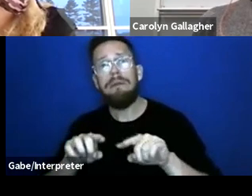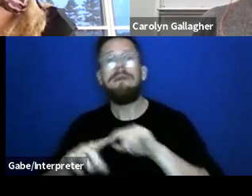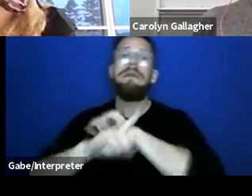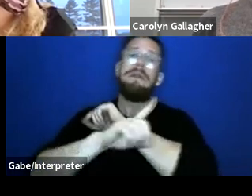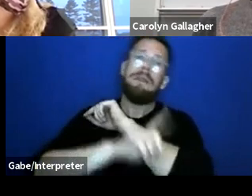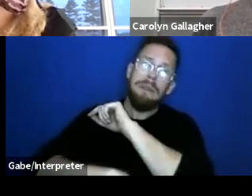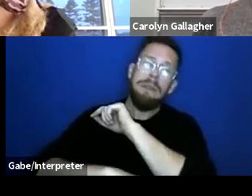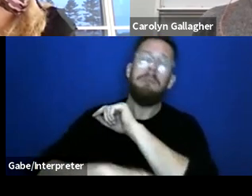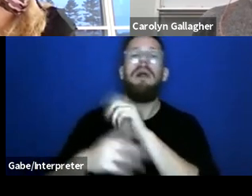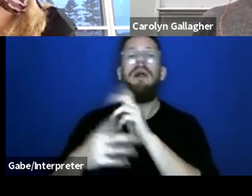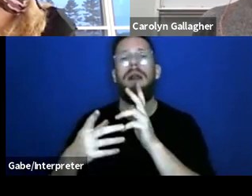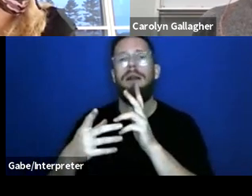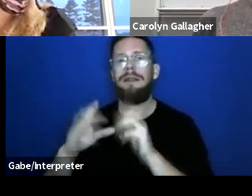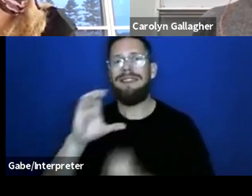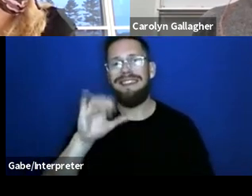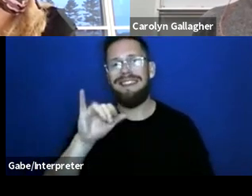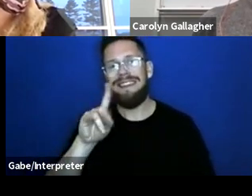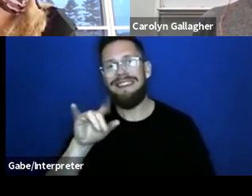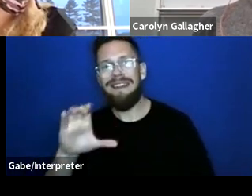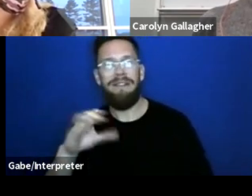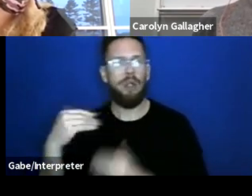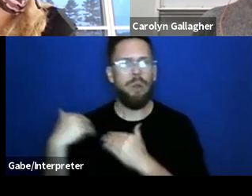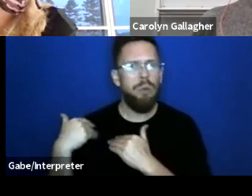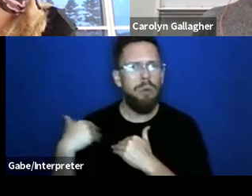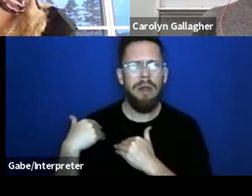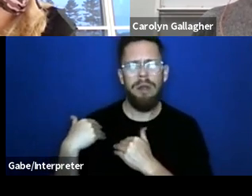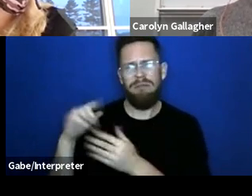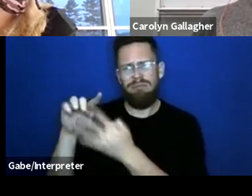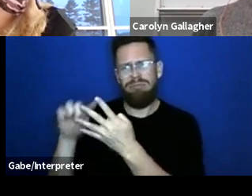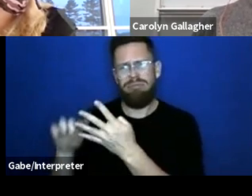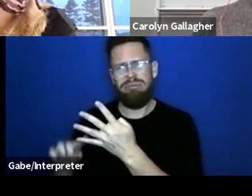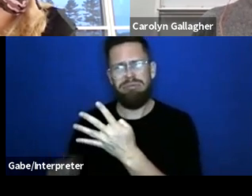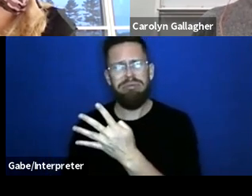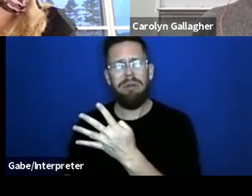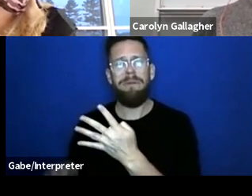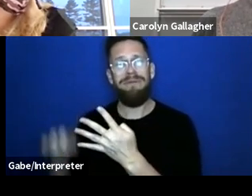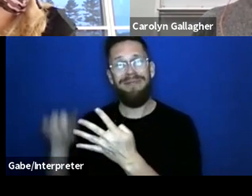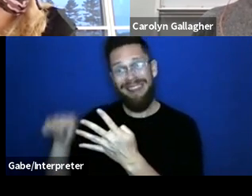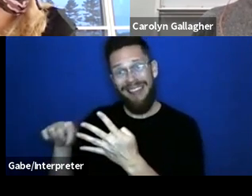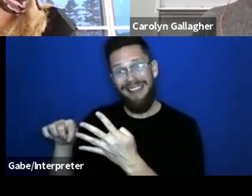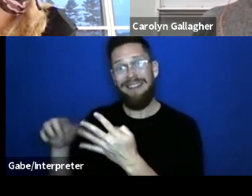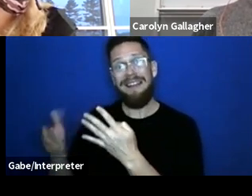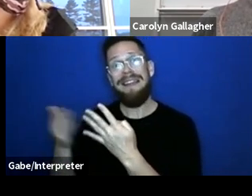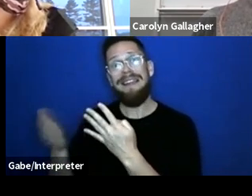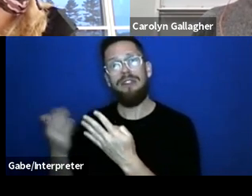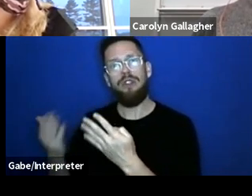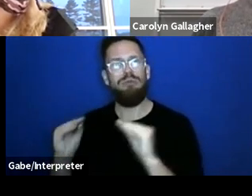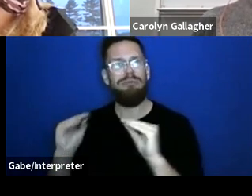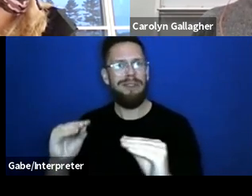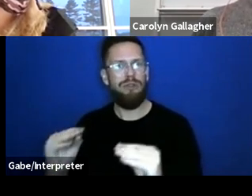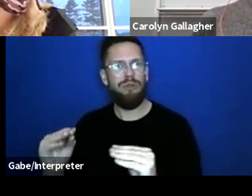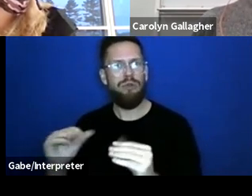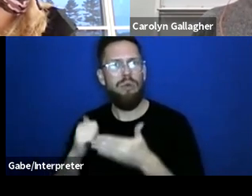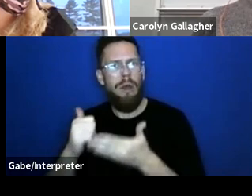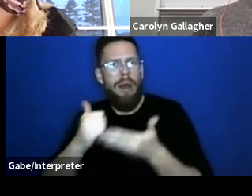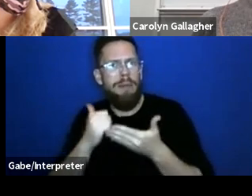civic duty and all of these things like Project 351 are so much easier to do, if you will.